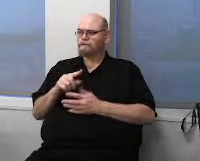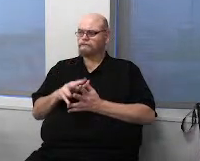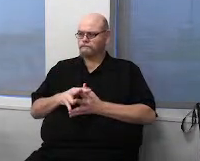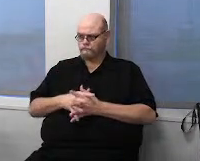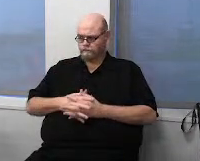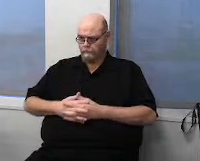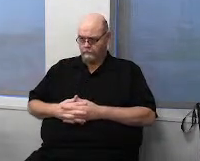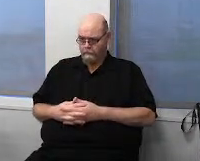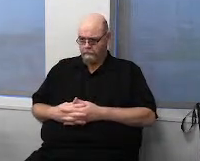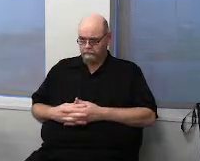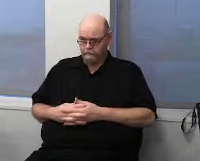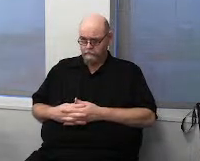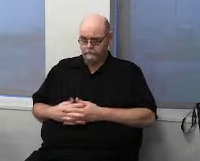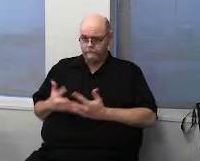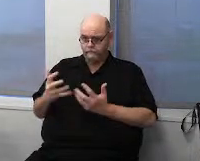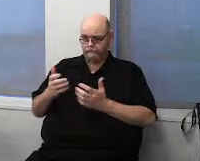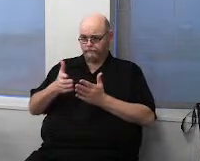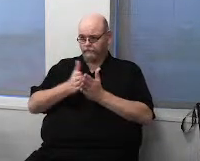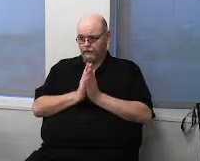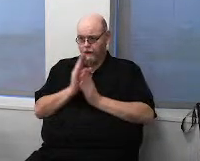questions.